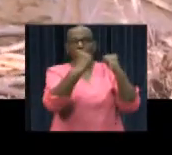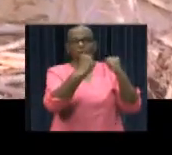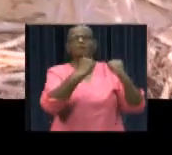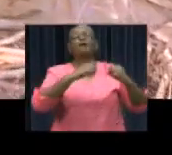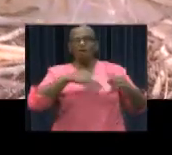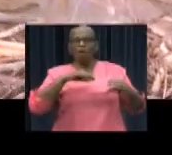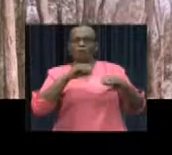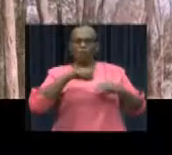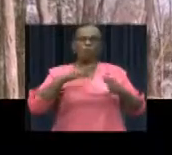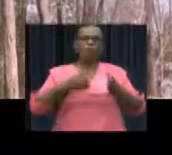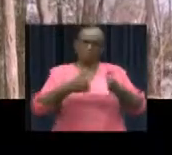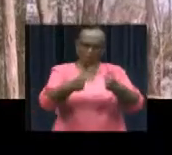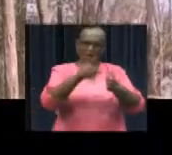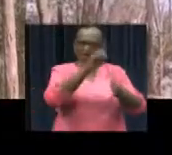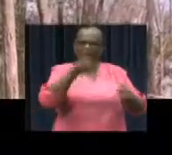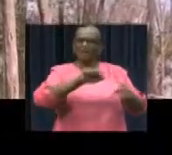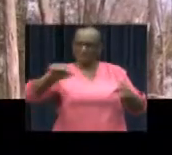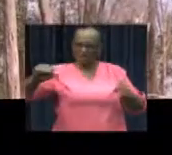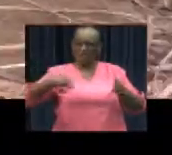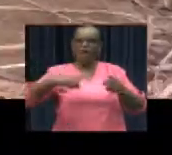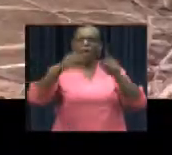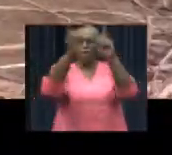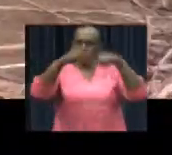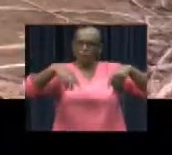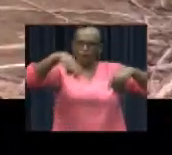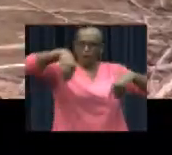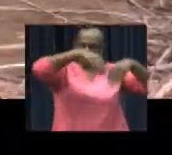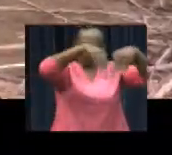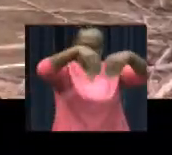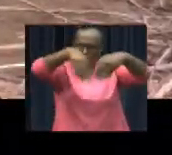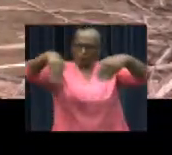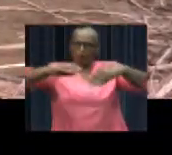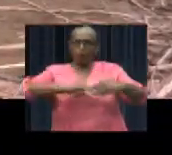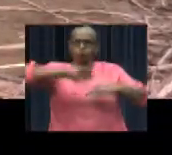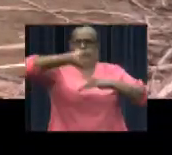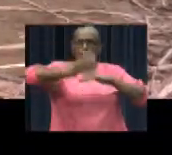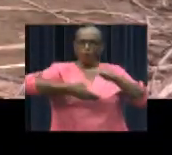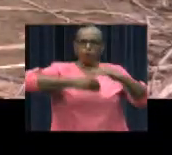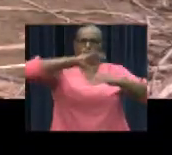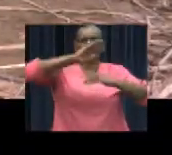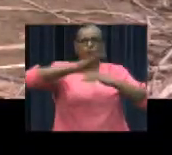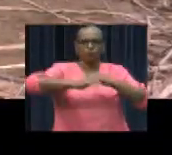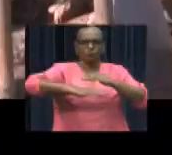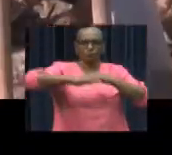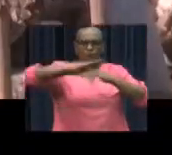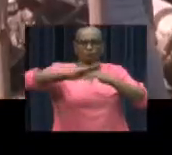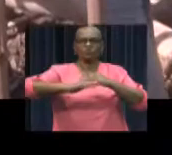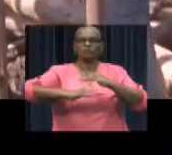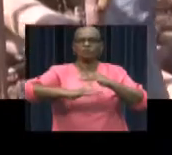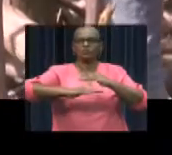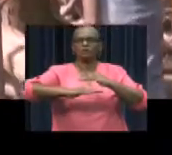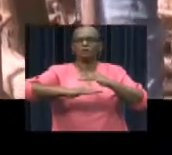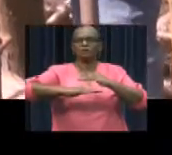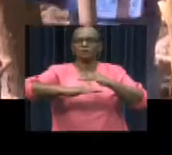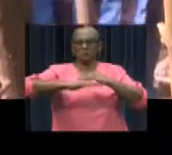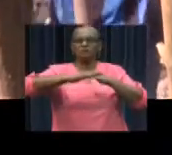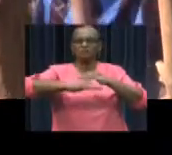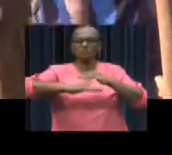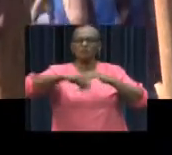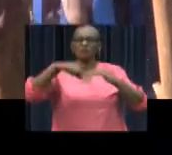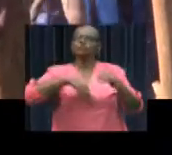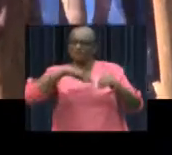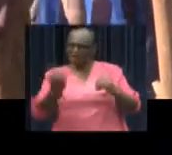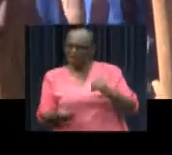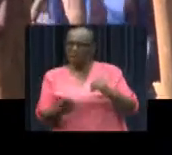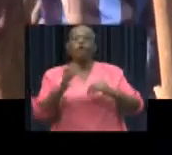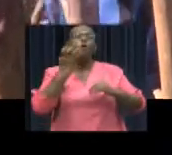stronger. In the case of Wegnaarzee, the mangrove forest should ensure that the waves calm down so that the dam